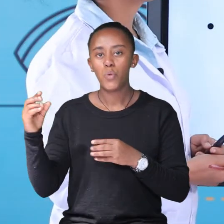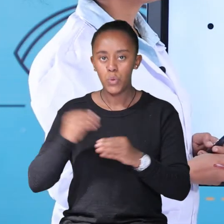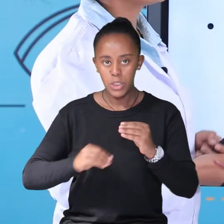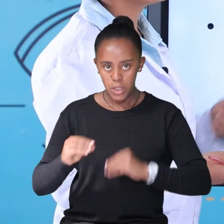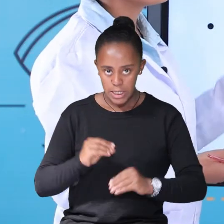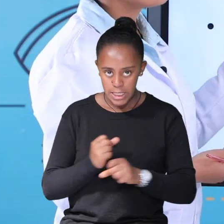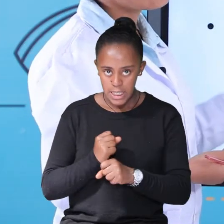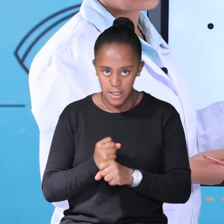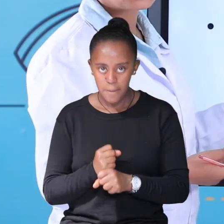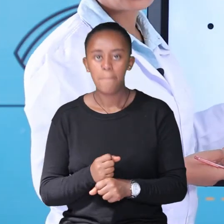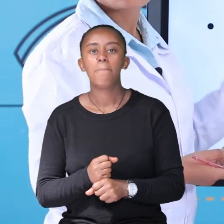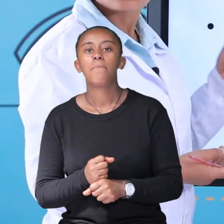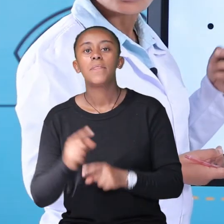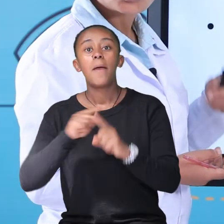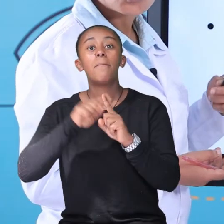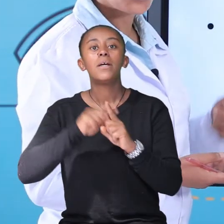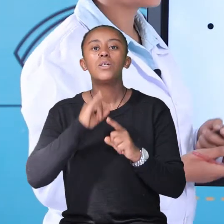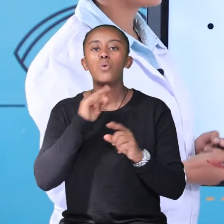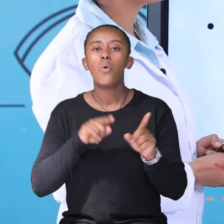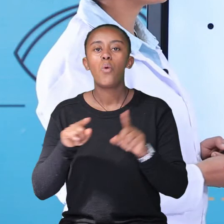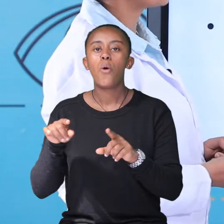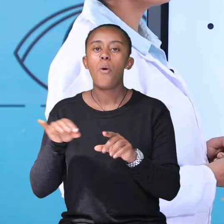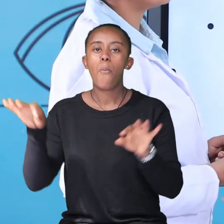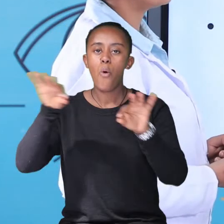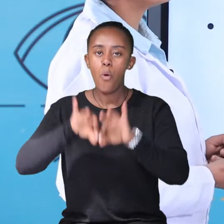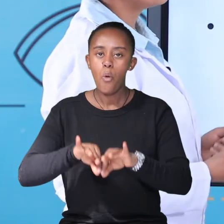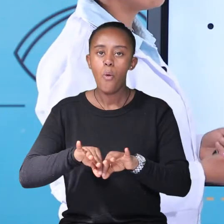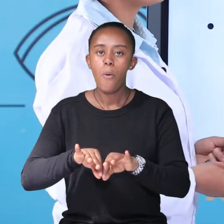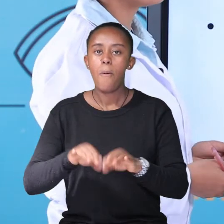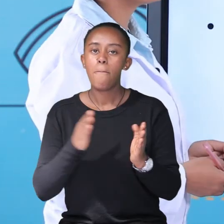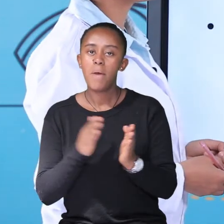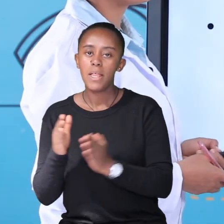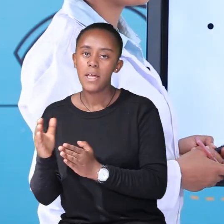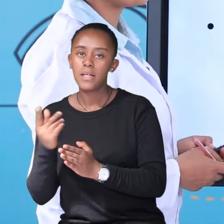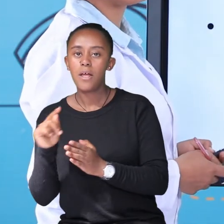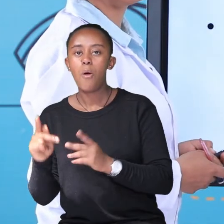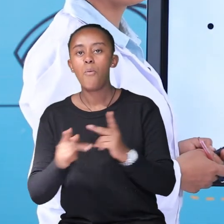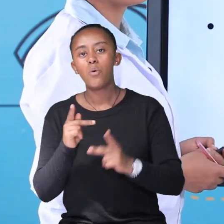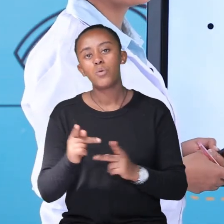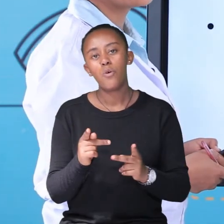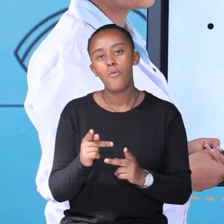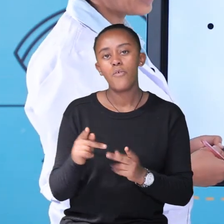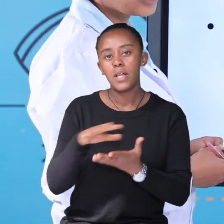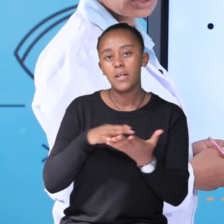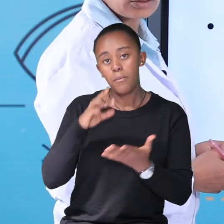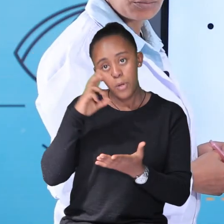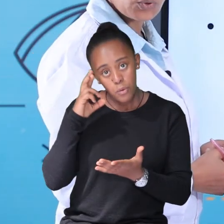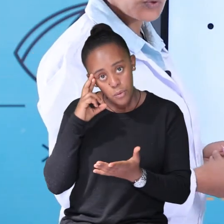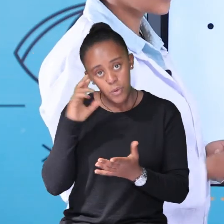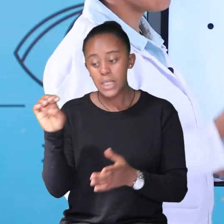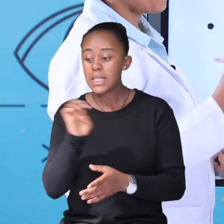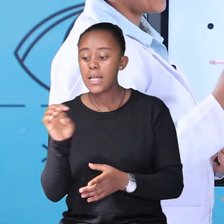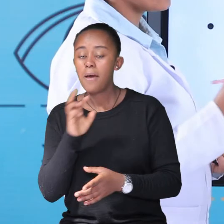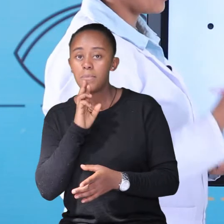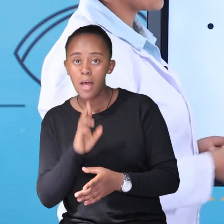photosynthesis, and temperature is also important in maintaining the process of the reaction,